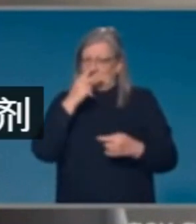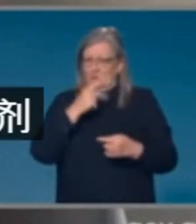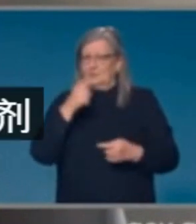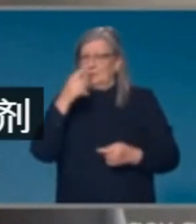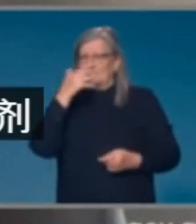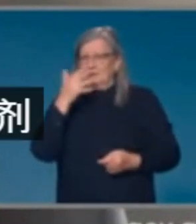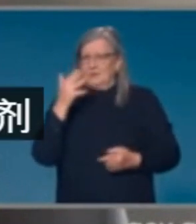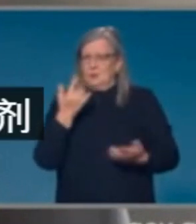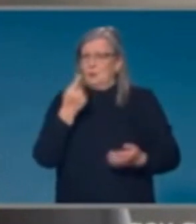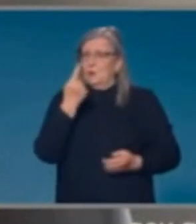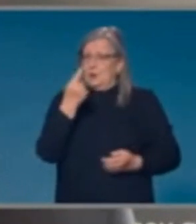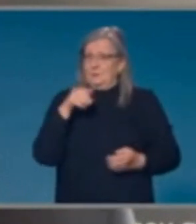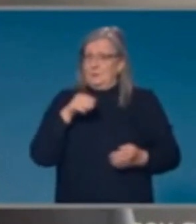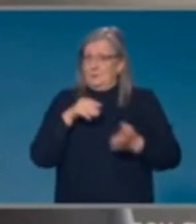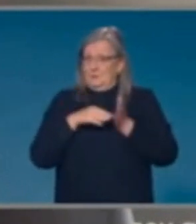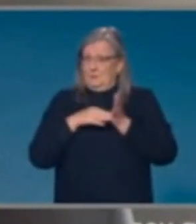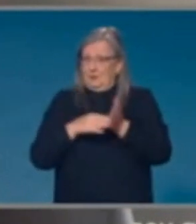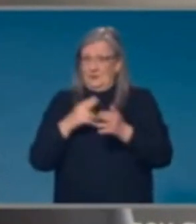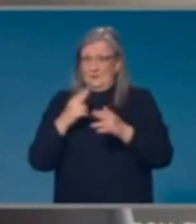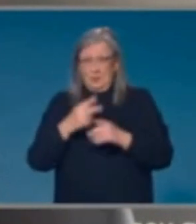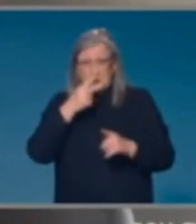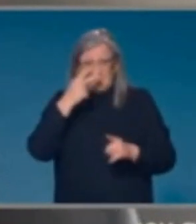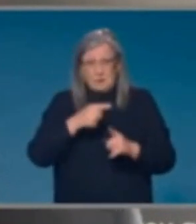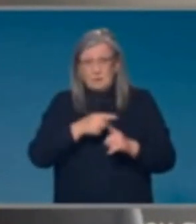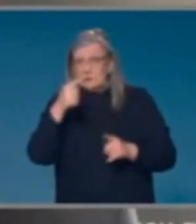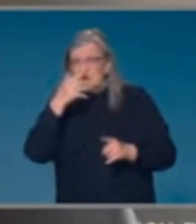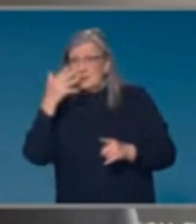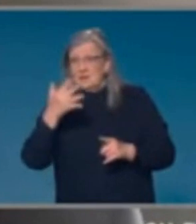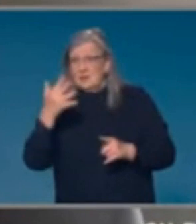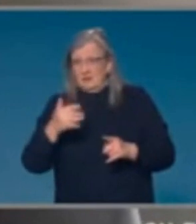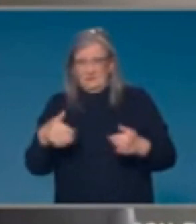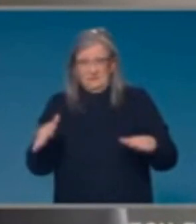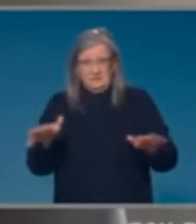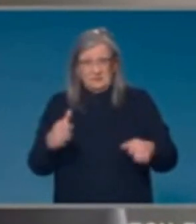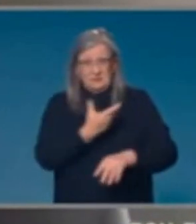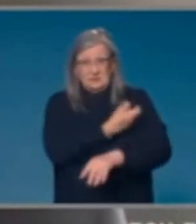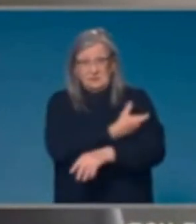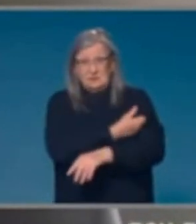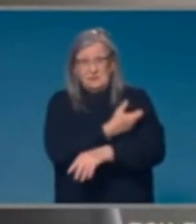to 15-year-olds, and that will continue to grow. We're seeing very fast